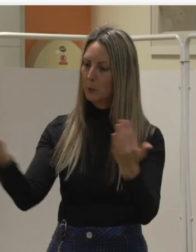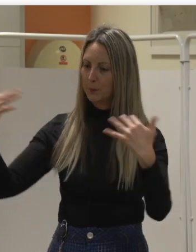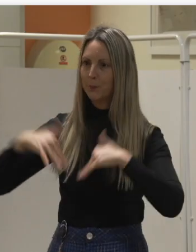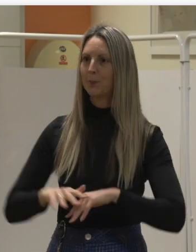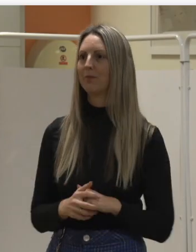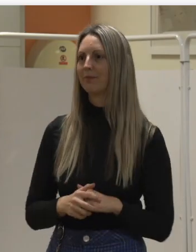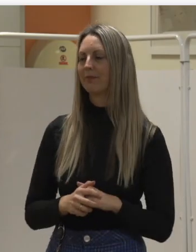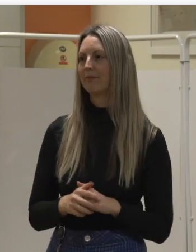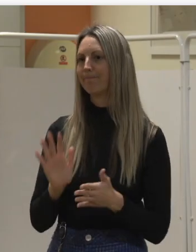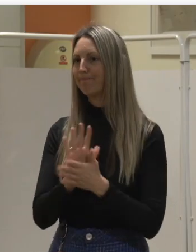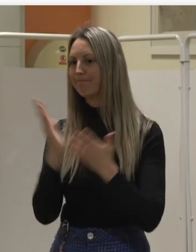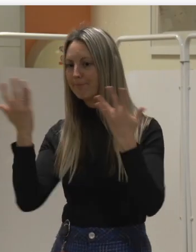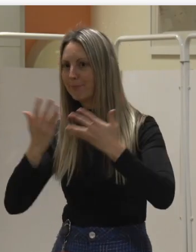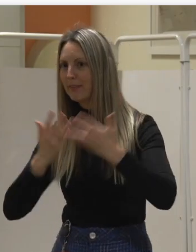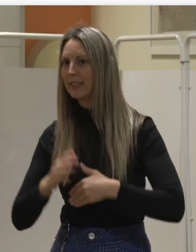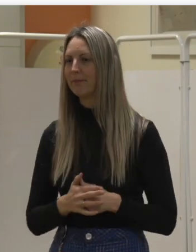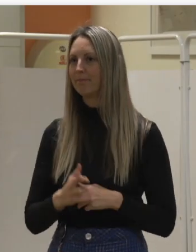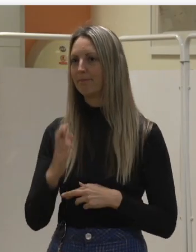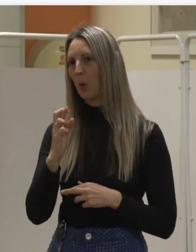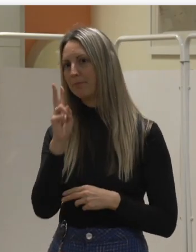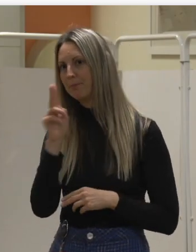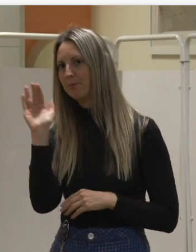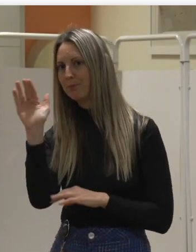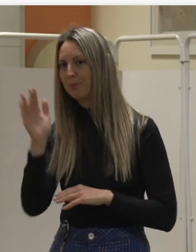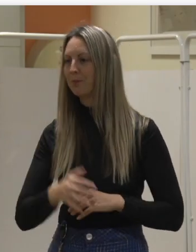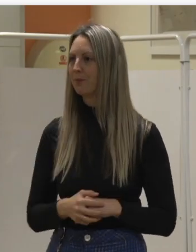in other events where we can support you further in the